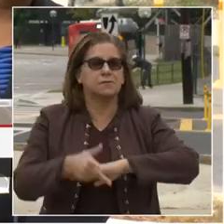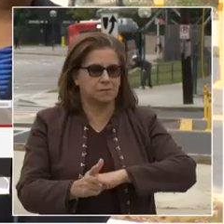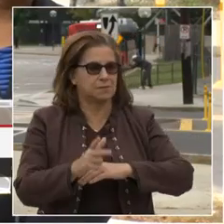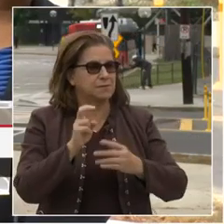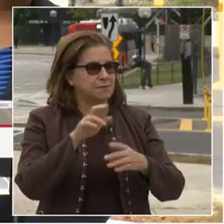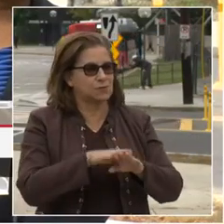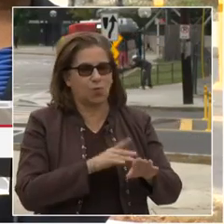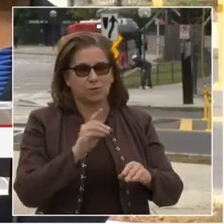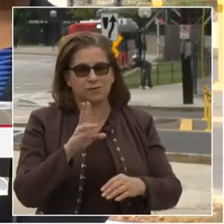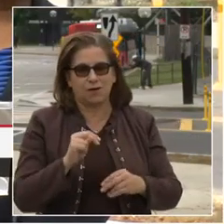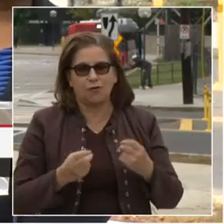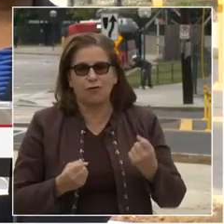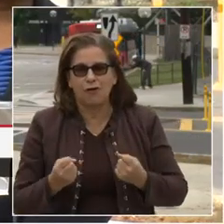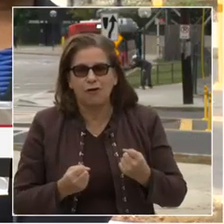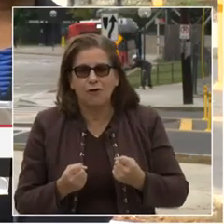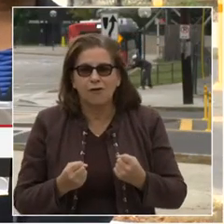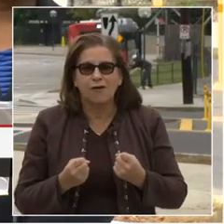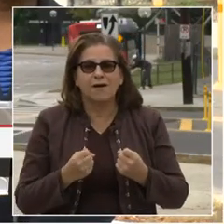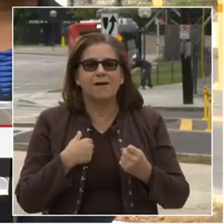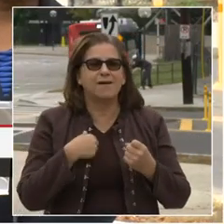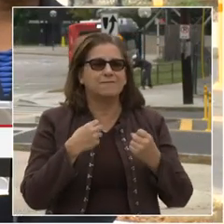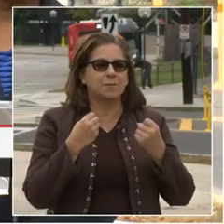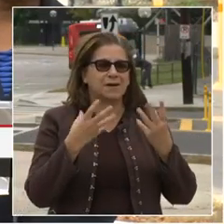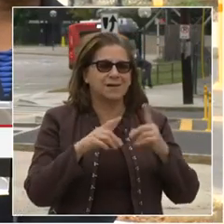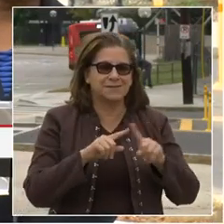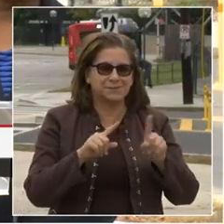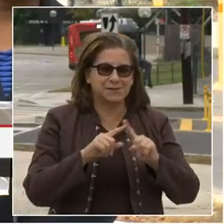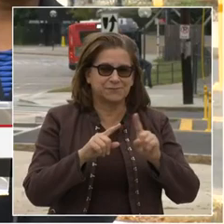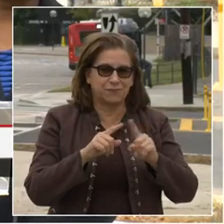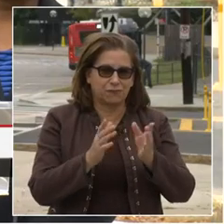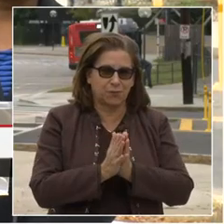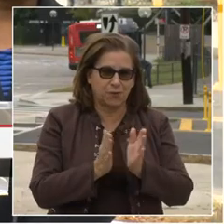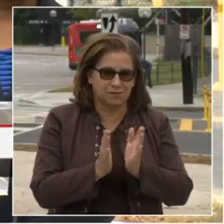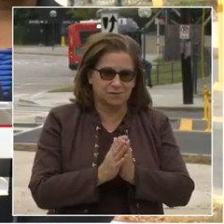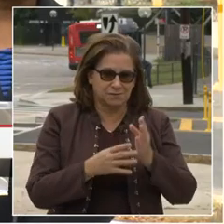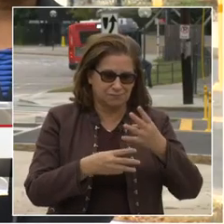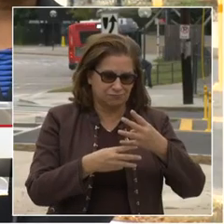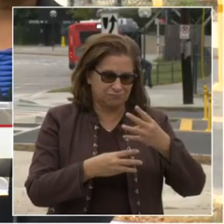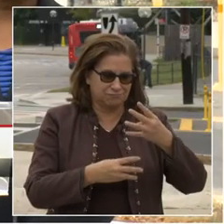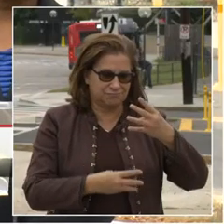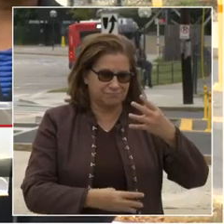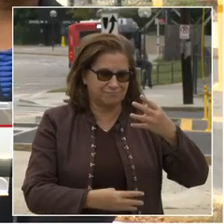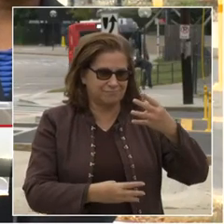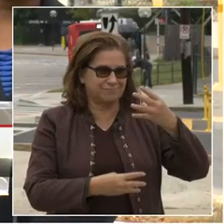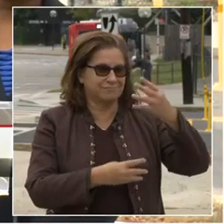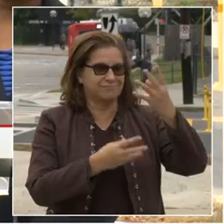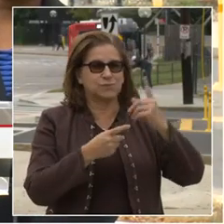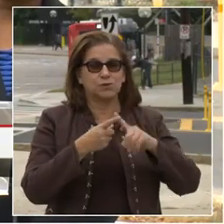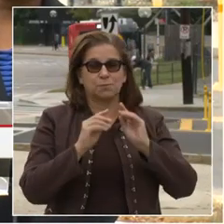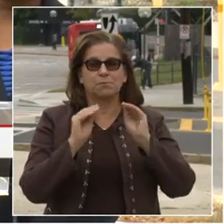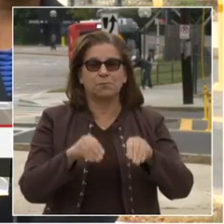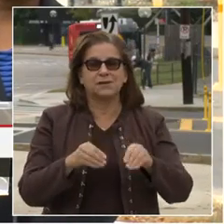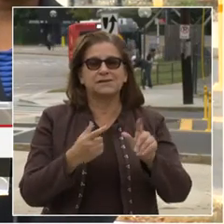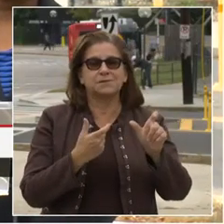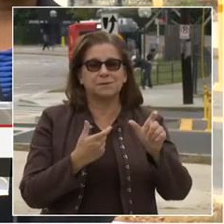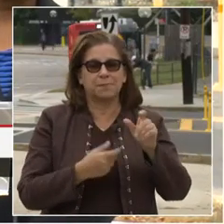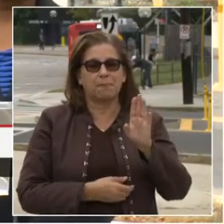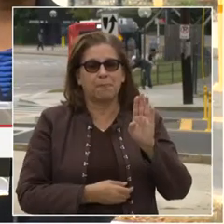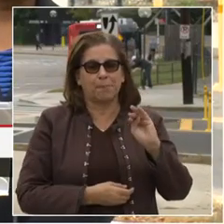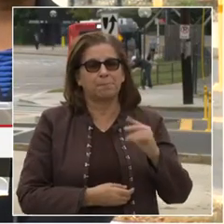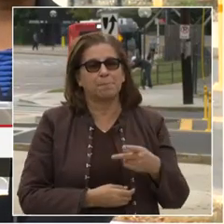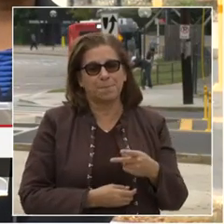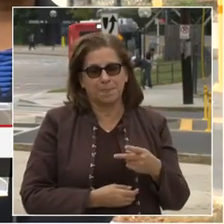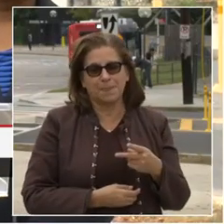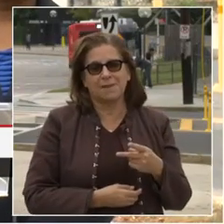control mechanisms implemented into their neighborhoods. And again, we'll go out, we'll have our internal staff, our engineers, do the